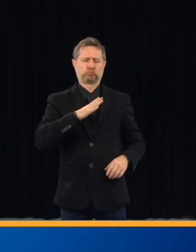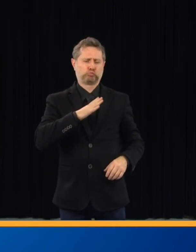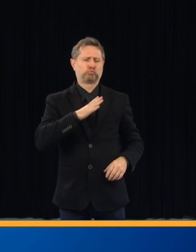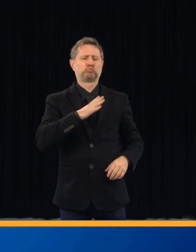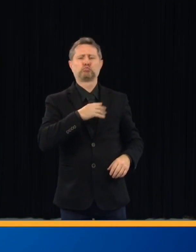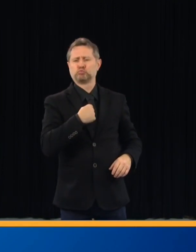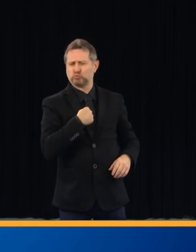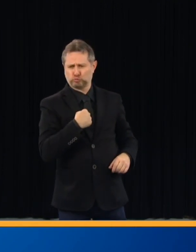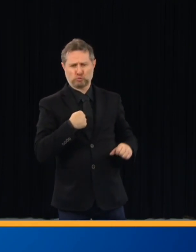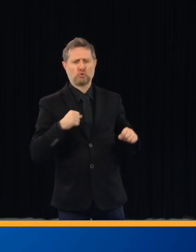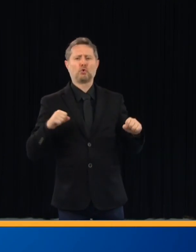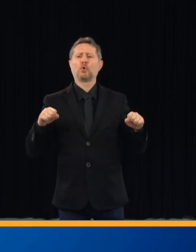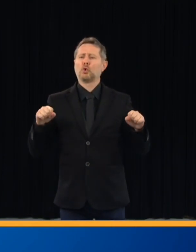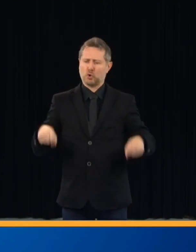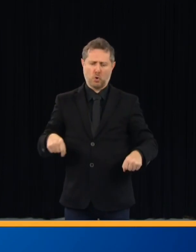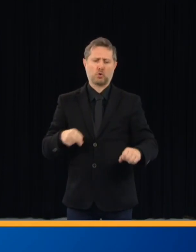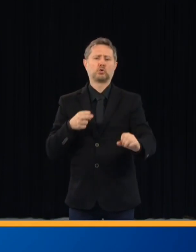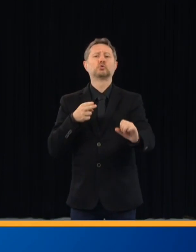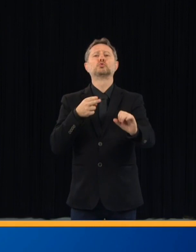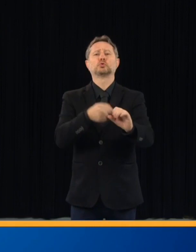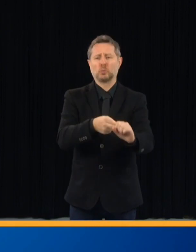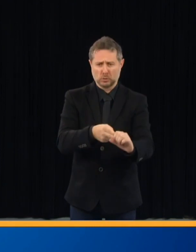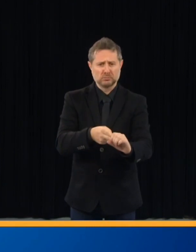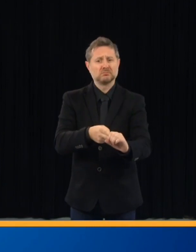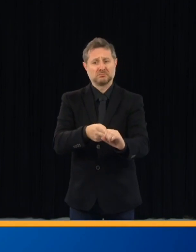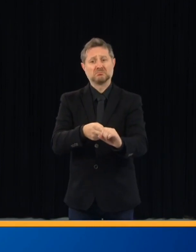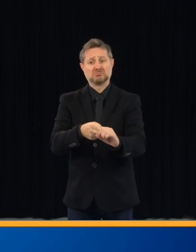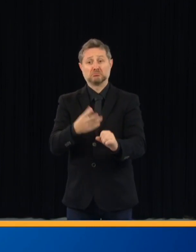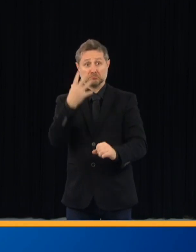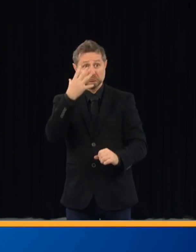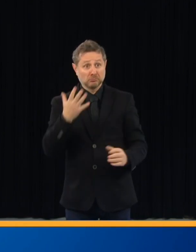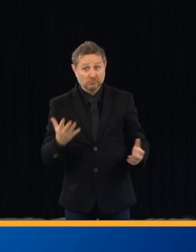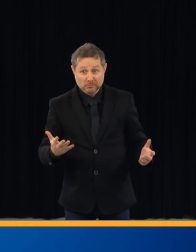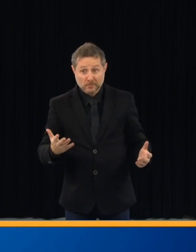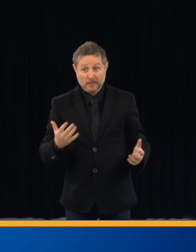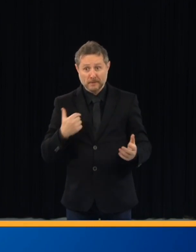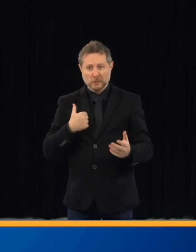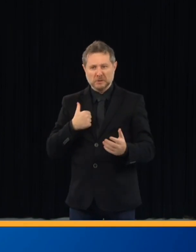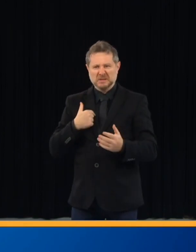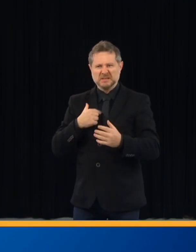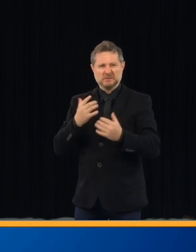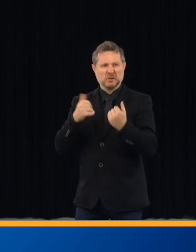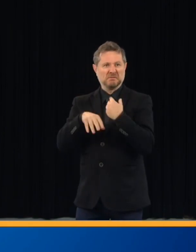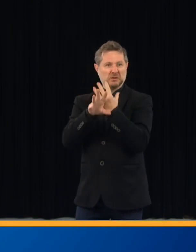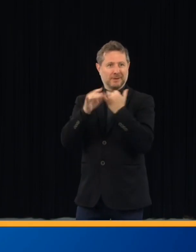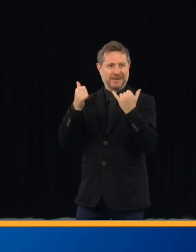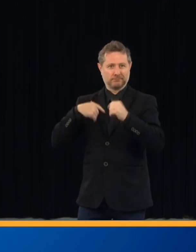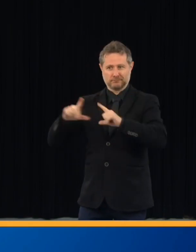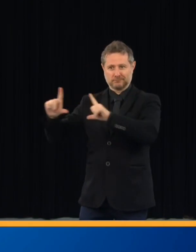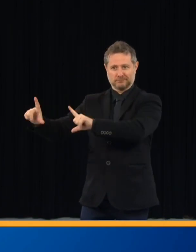to join us. And I asked him to join us by video if he's available.